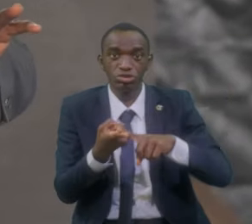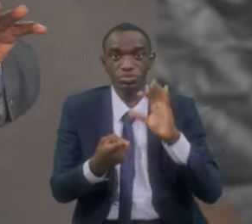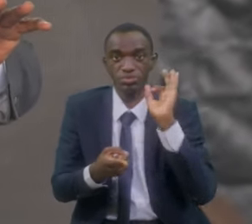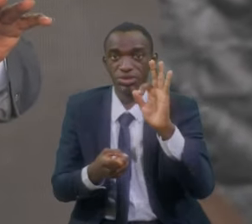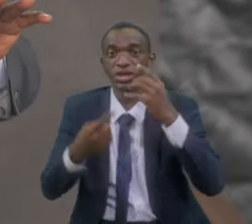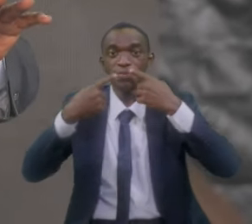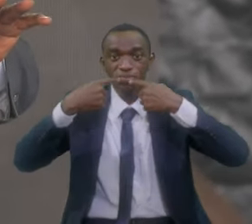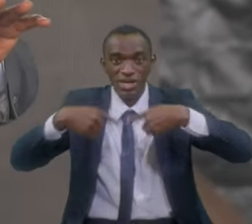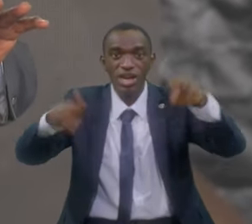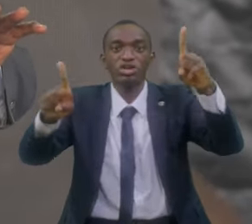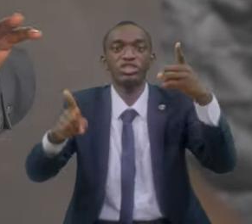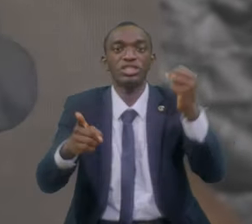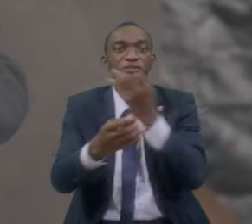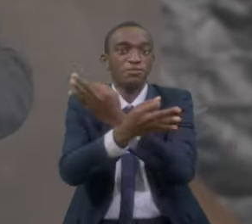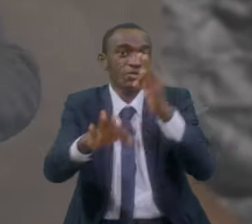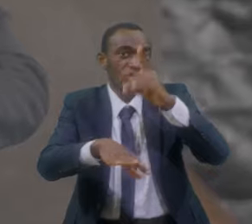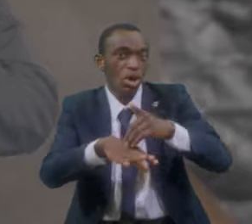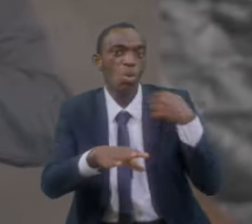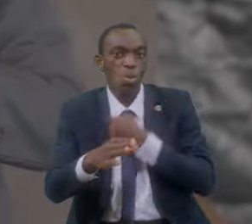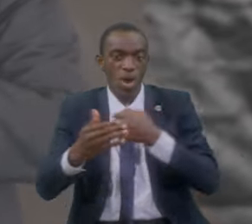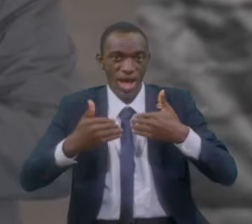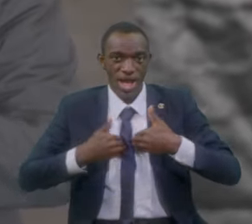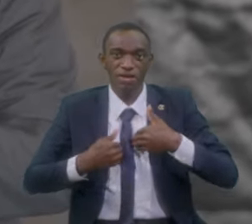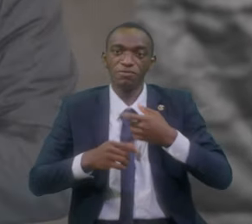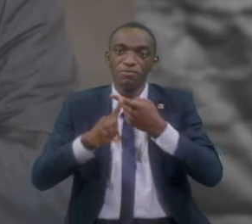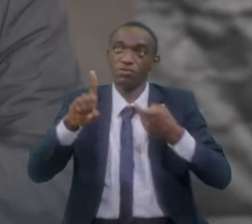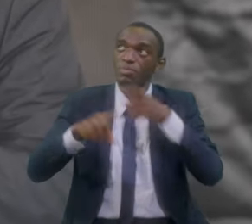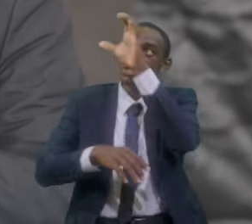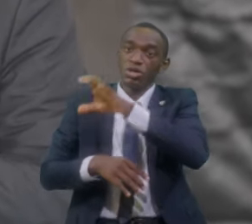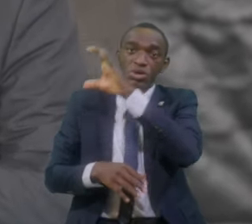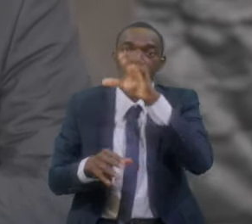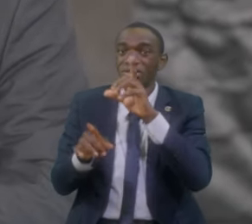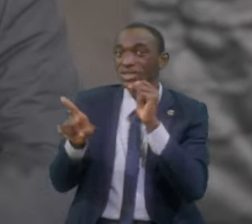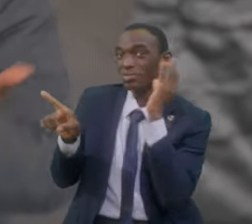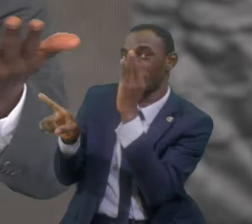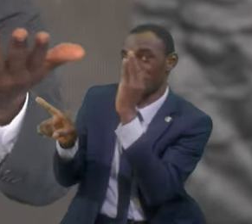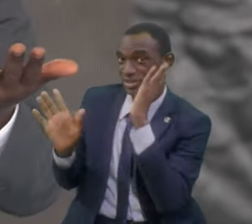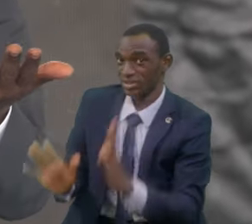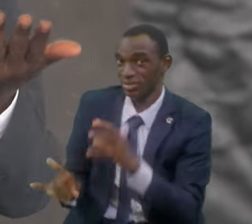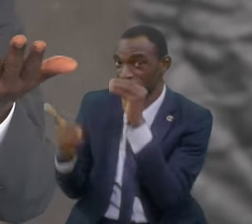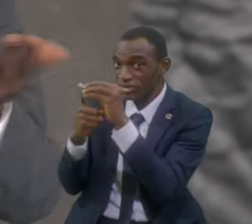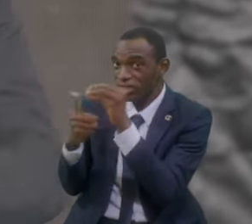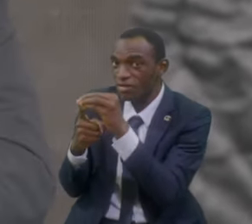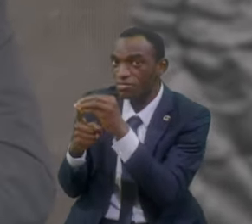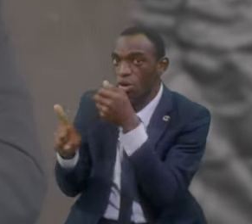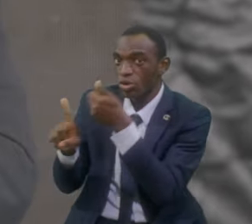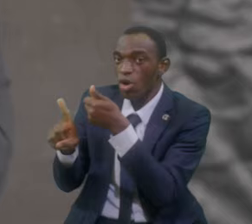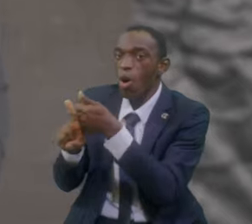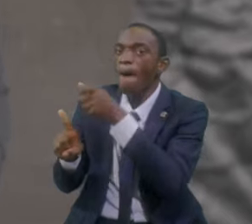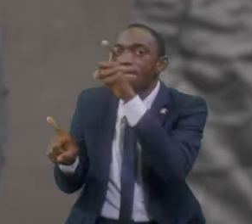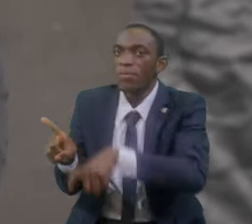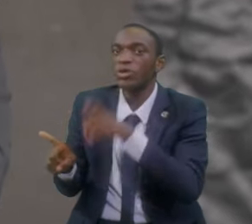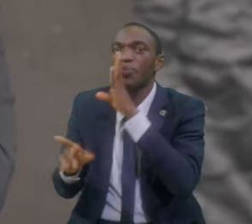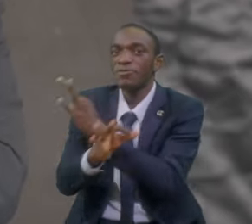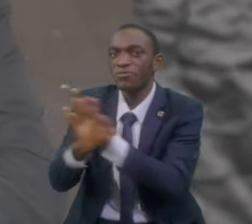the freedom we have from the cross. He too, preacher, proclaimer, must be free